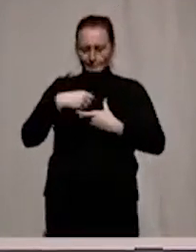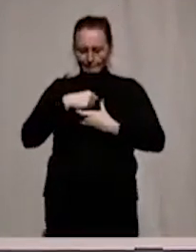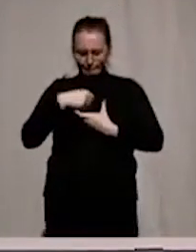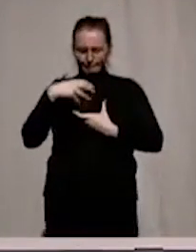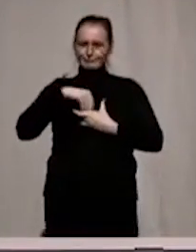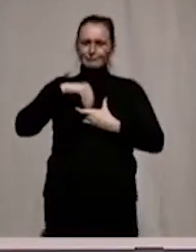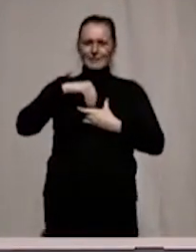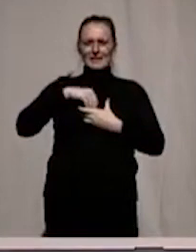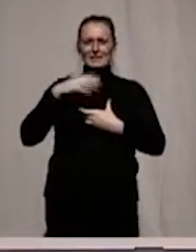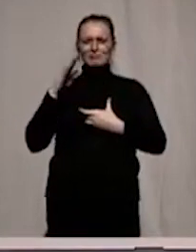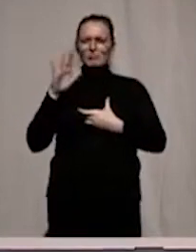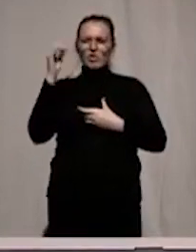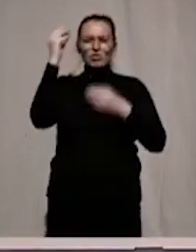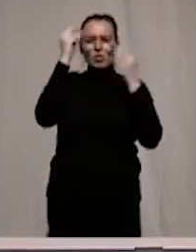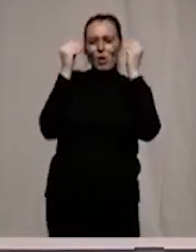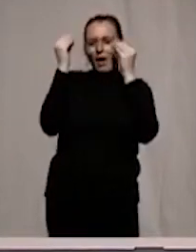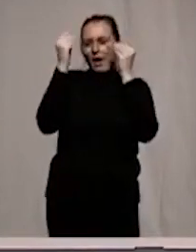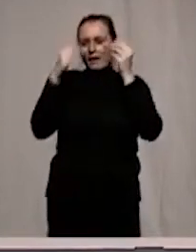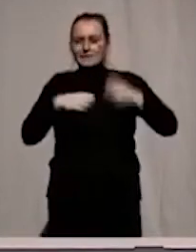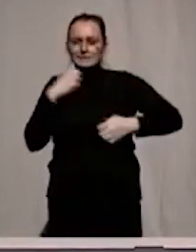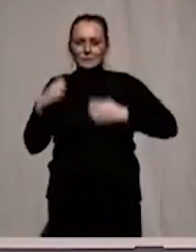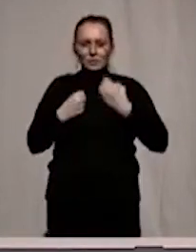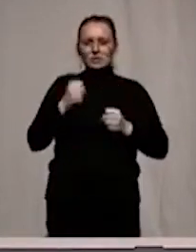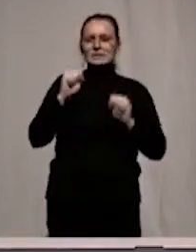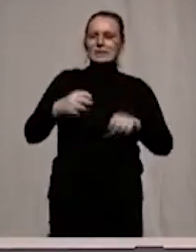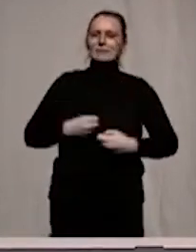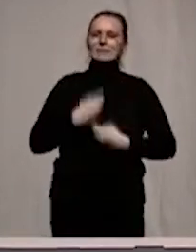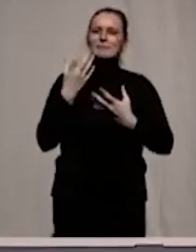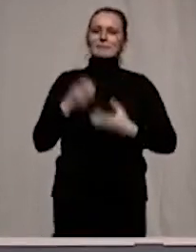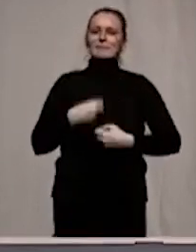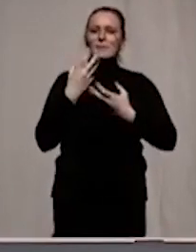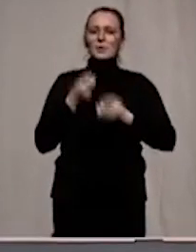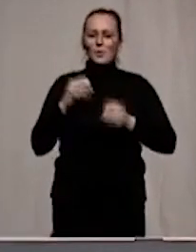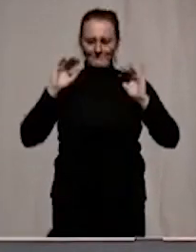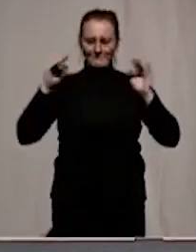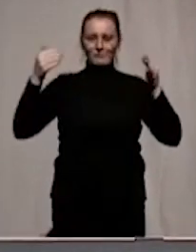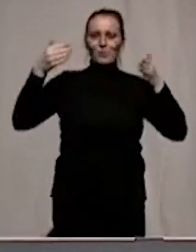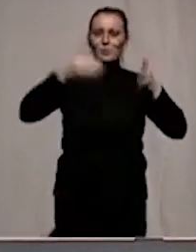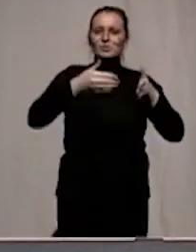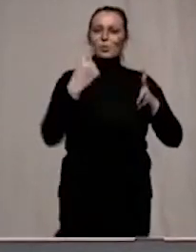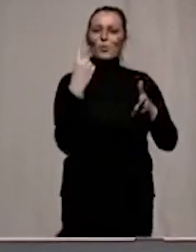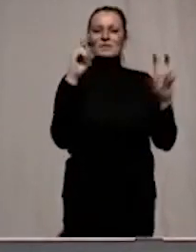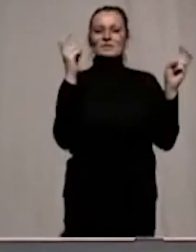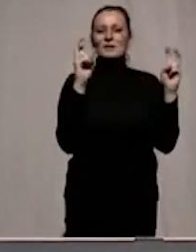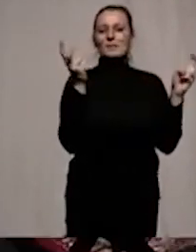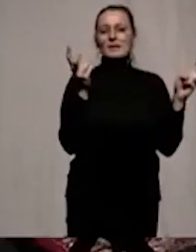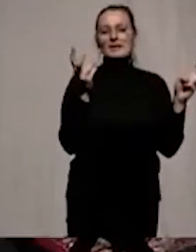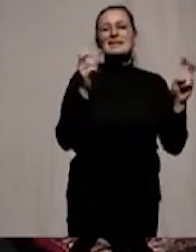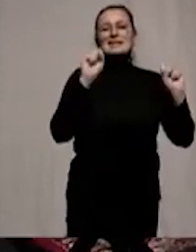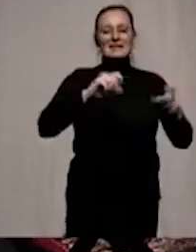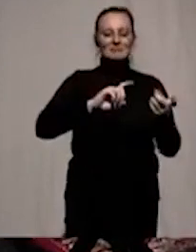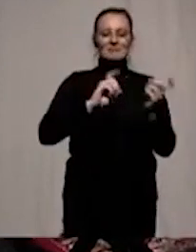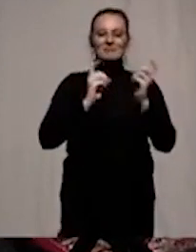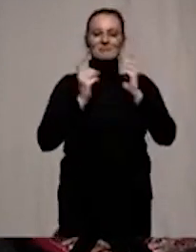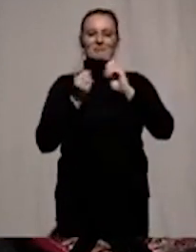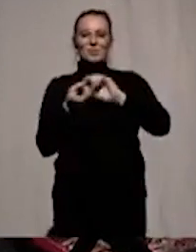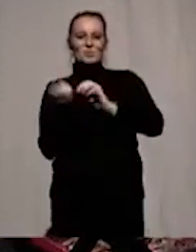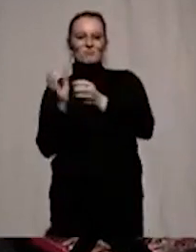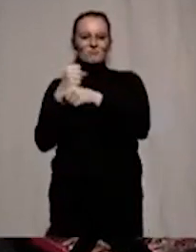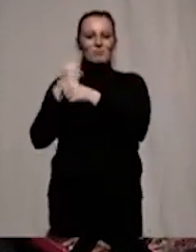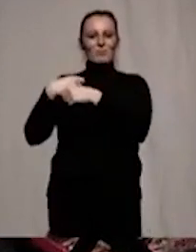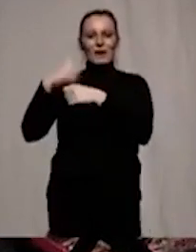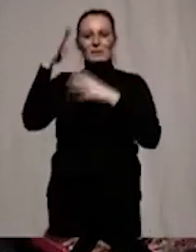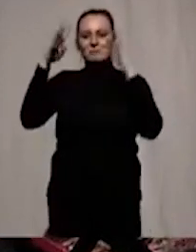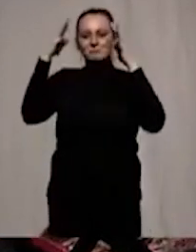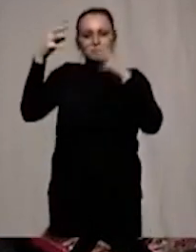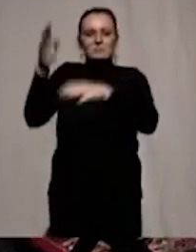to channel all of your emotions down into one subject so that you can actually turn it into song. And then you don't worry